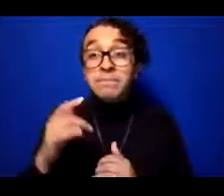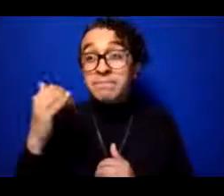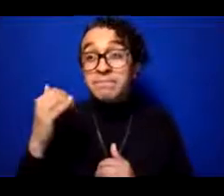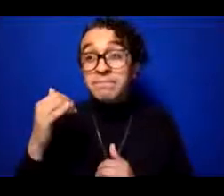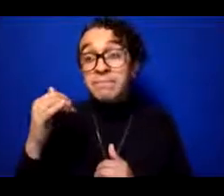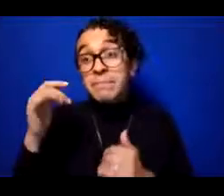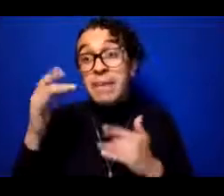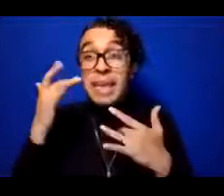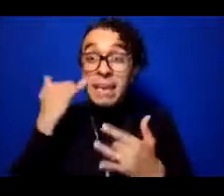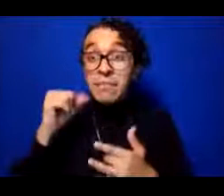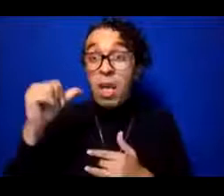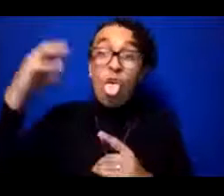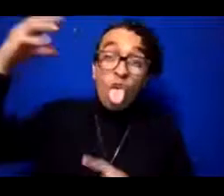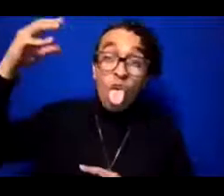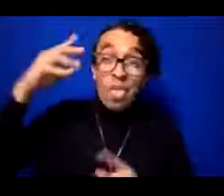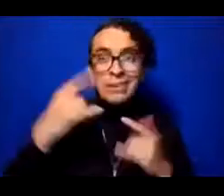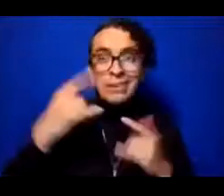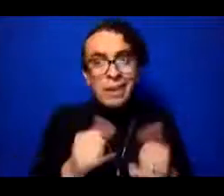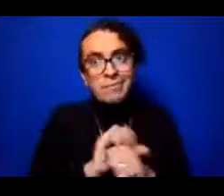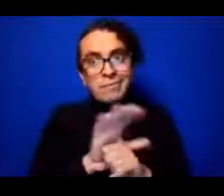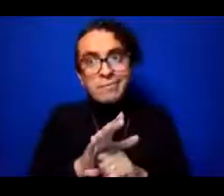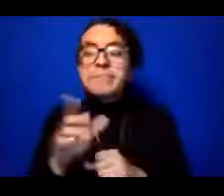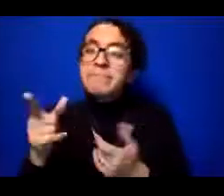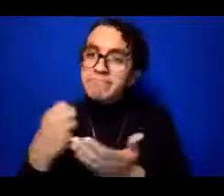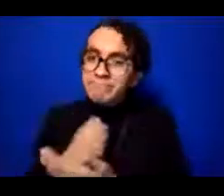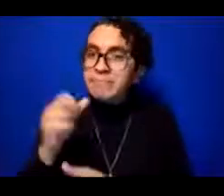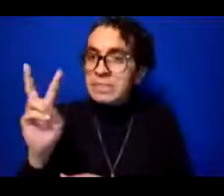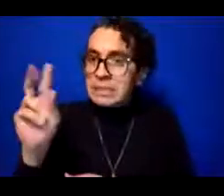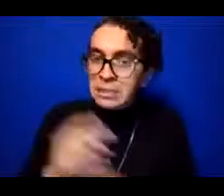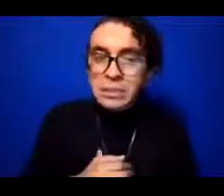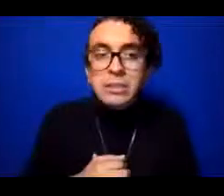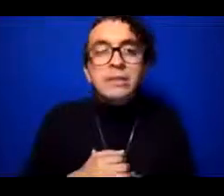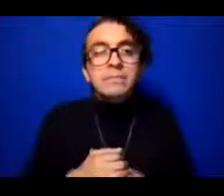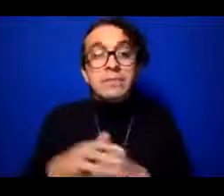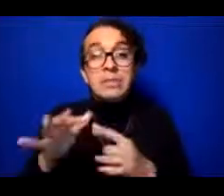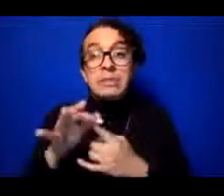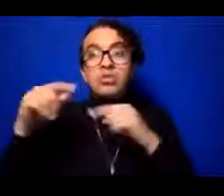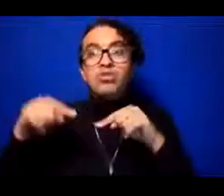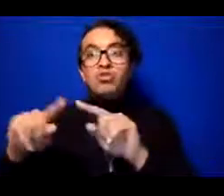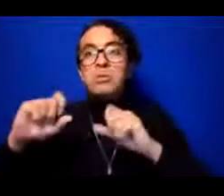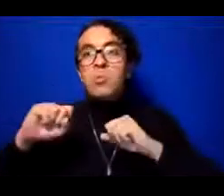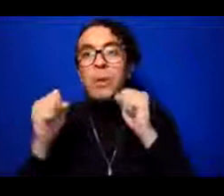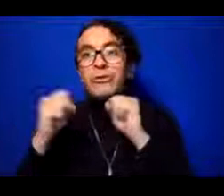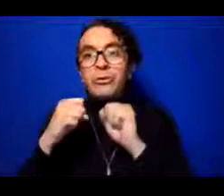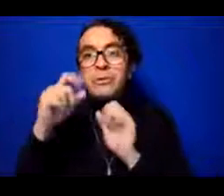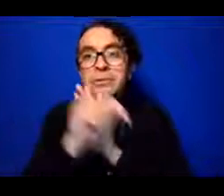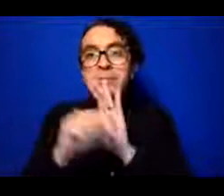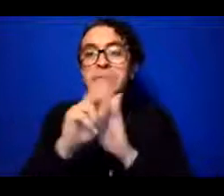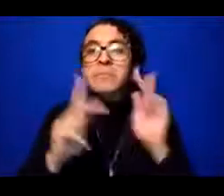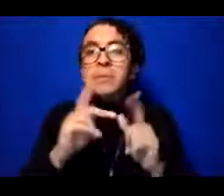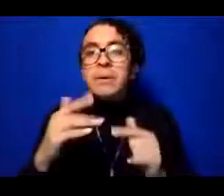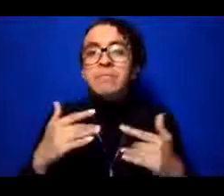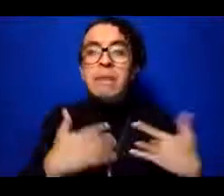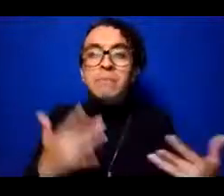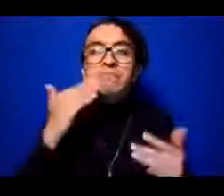used to. I often will look at that, especially during the winter months. People are starting to noticing their moods downside. And this is